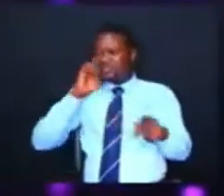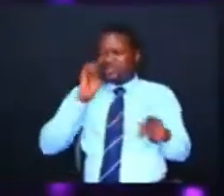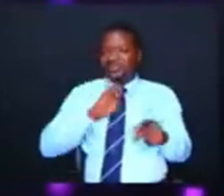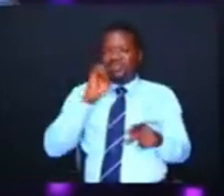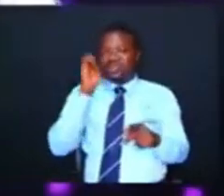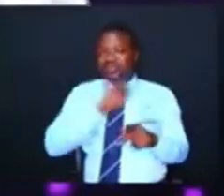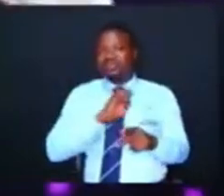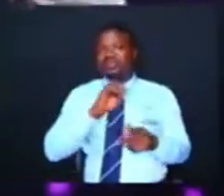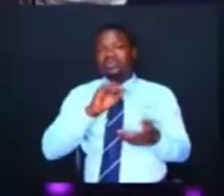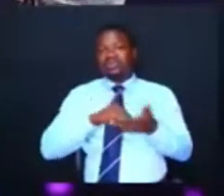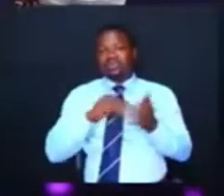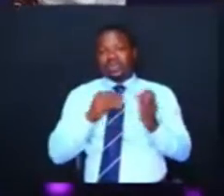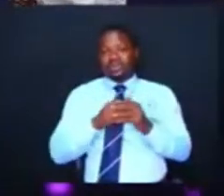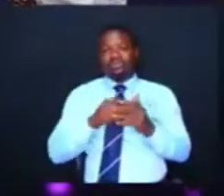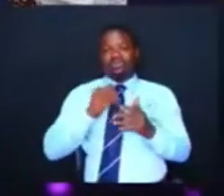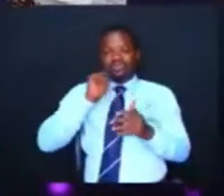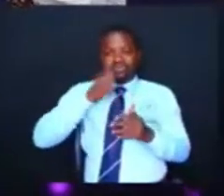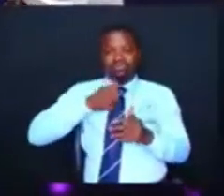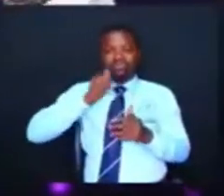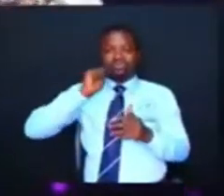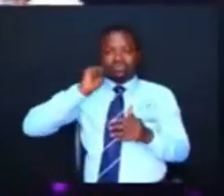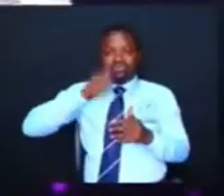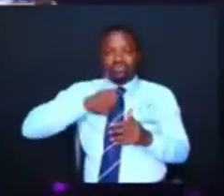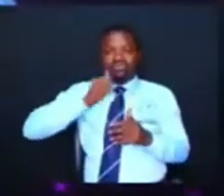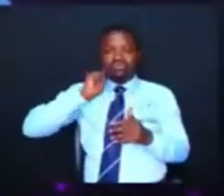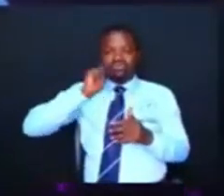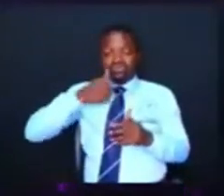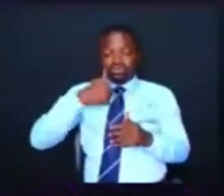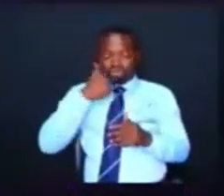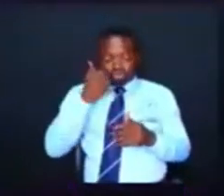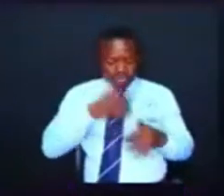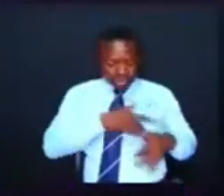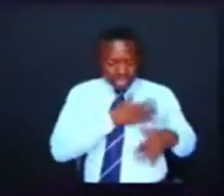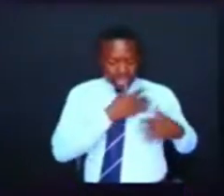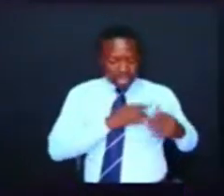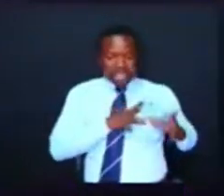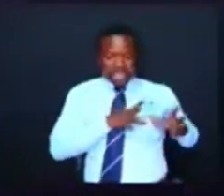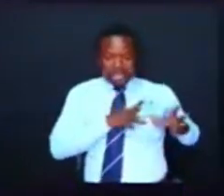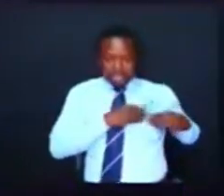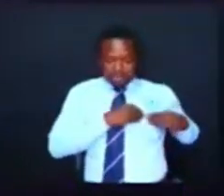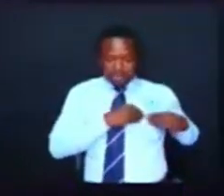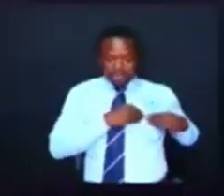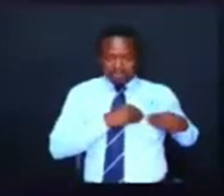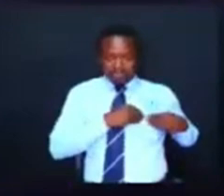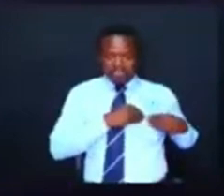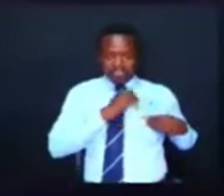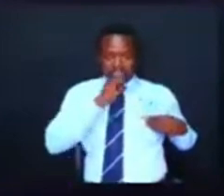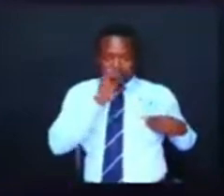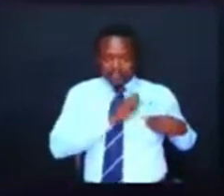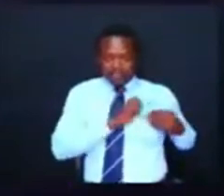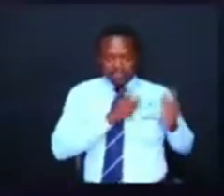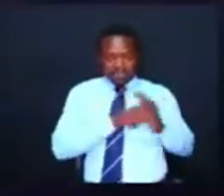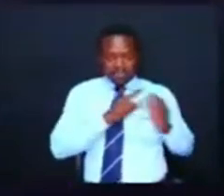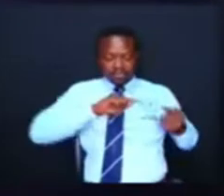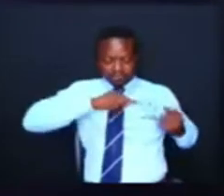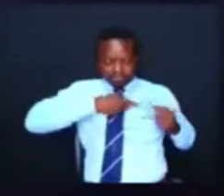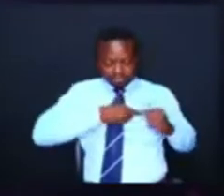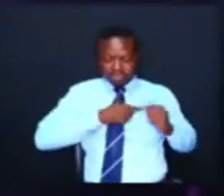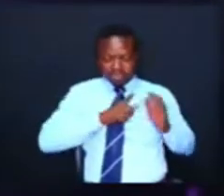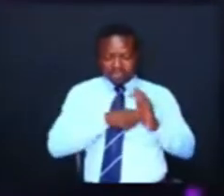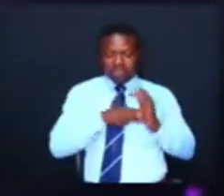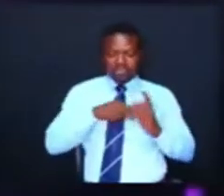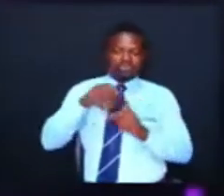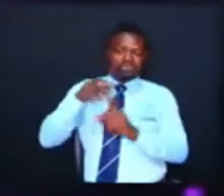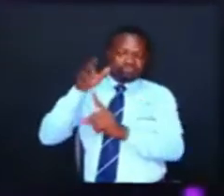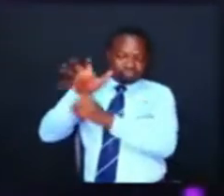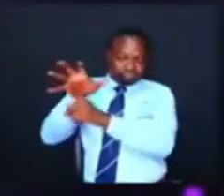every day, soon it will open door to the heart and bitterness will enter your heart and you'll be bitter